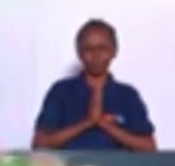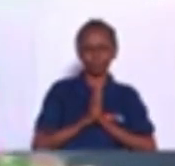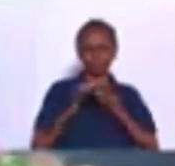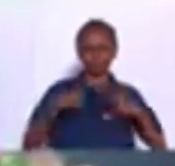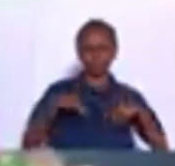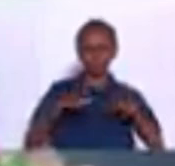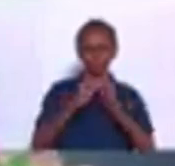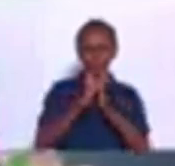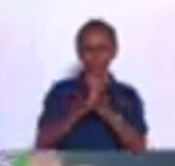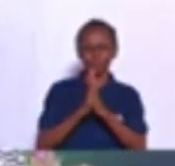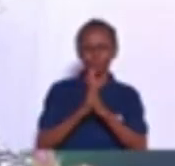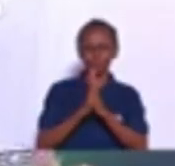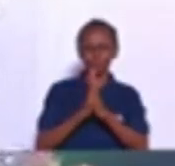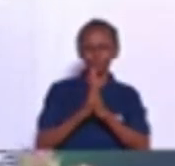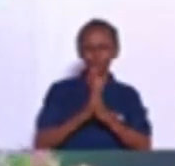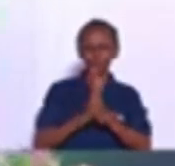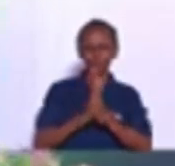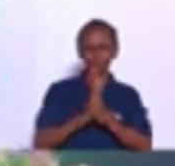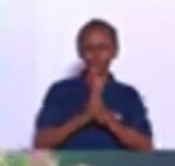Let's pray.